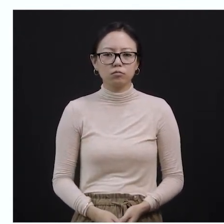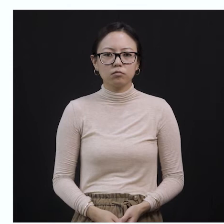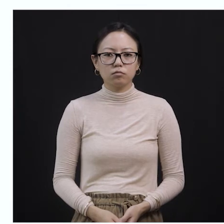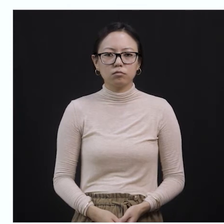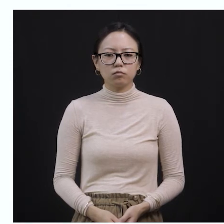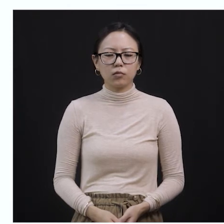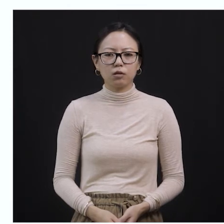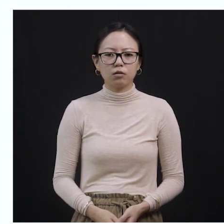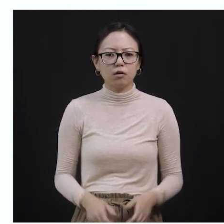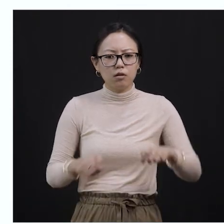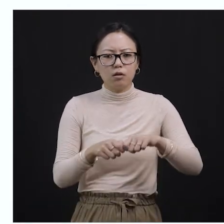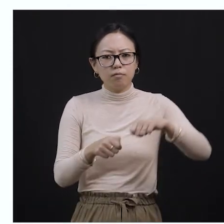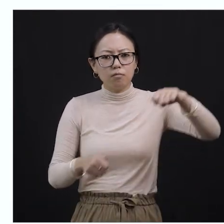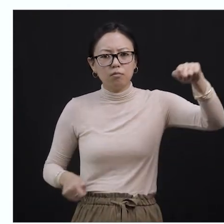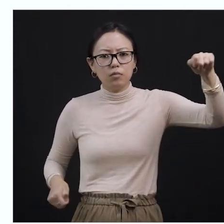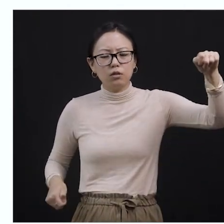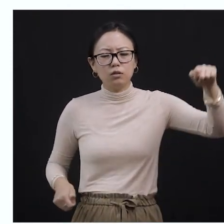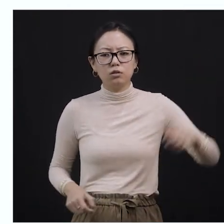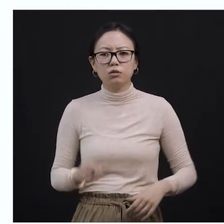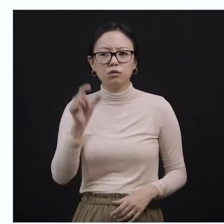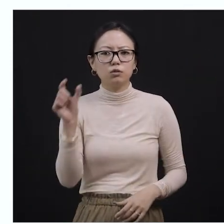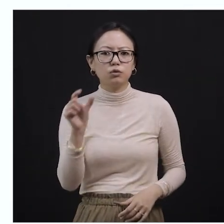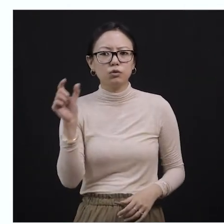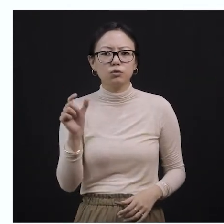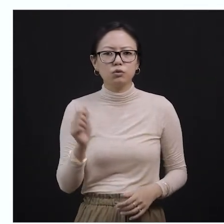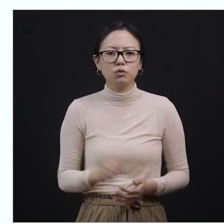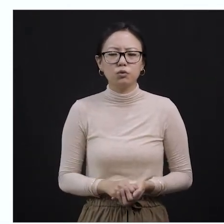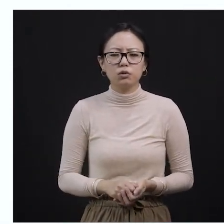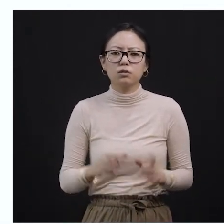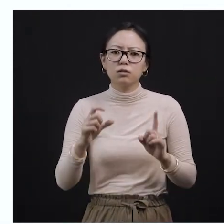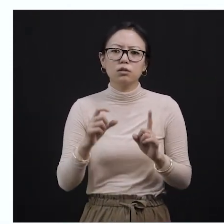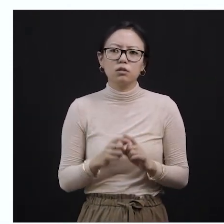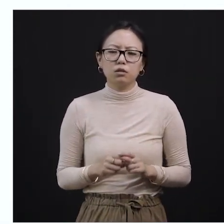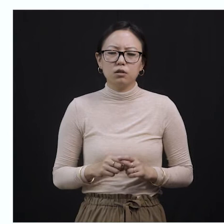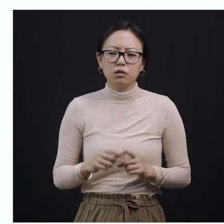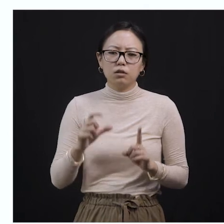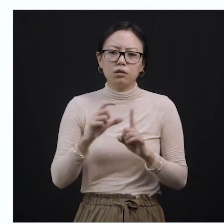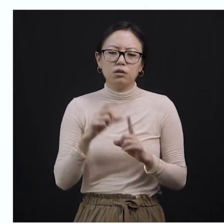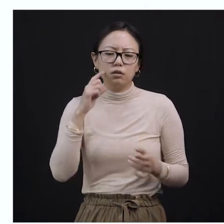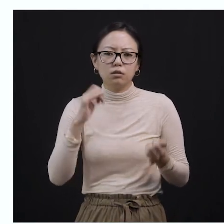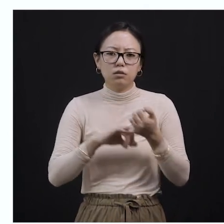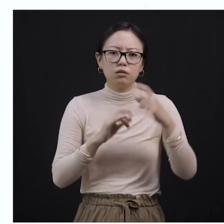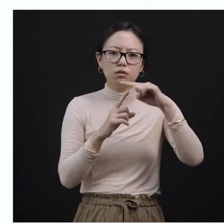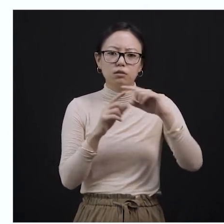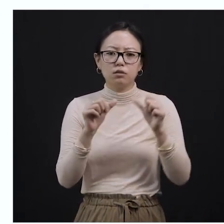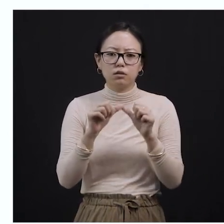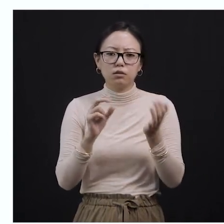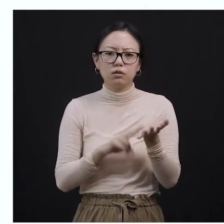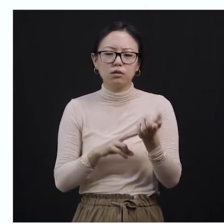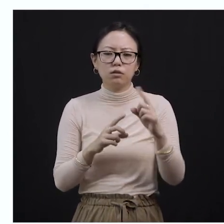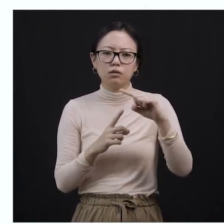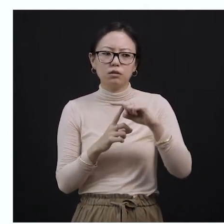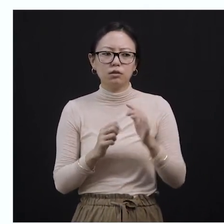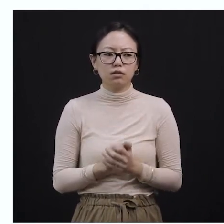measure distance. Distance, all right? Distance means, for example, let's look at this picture here.